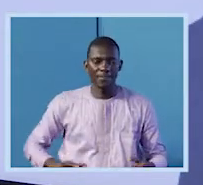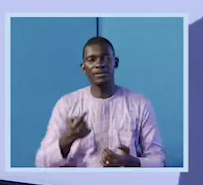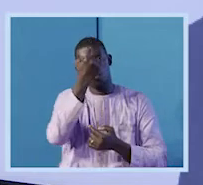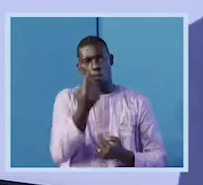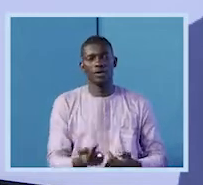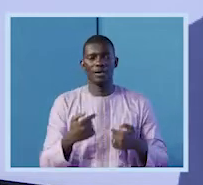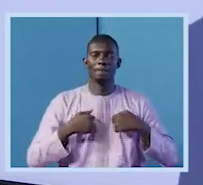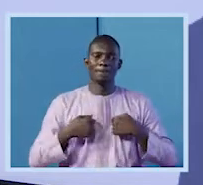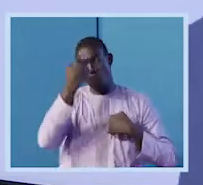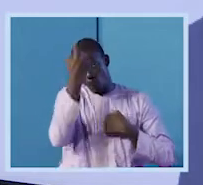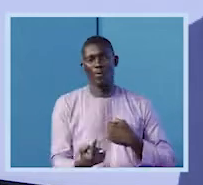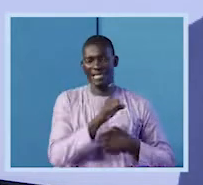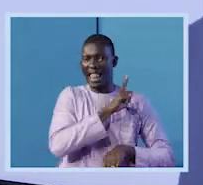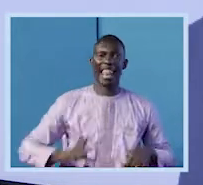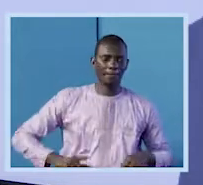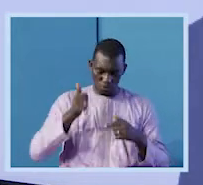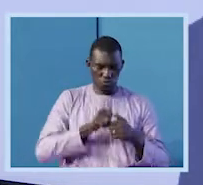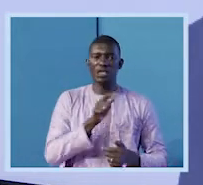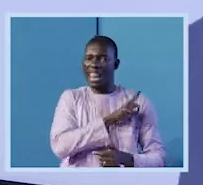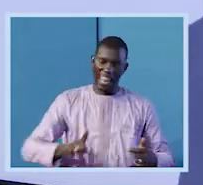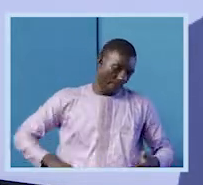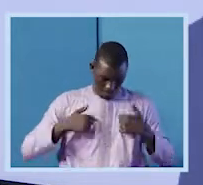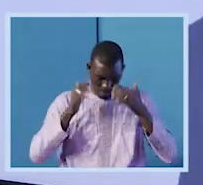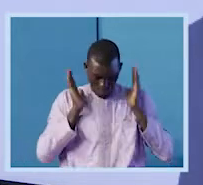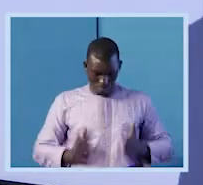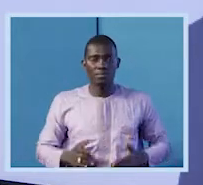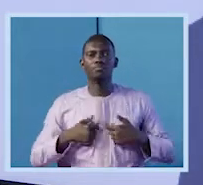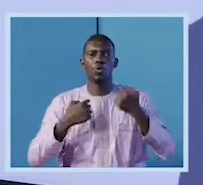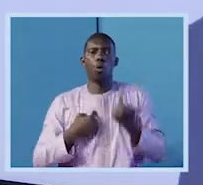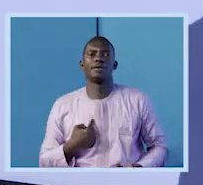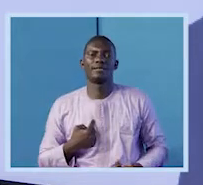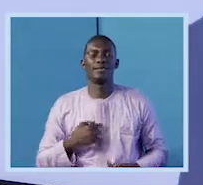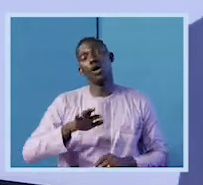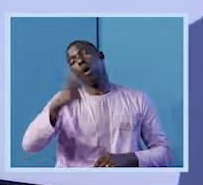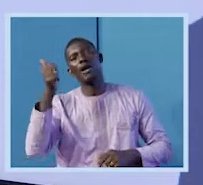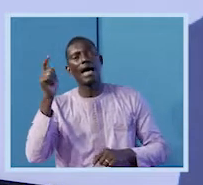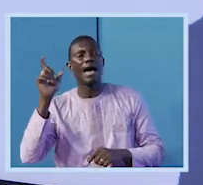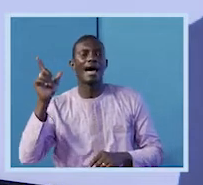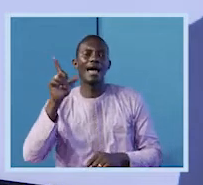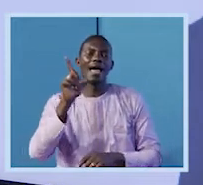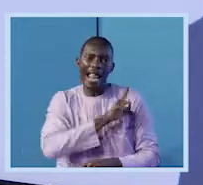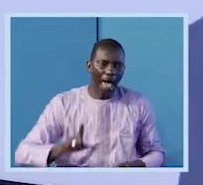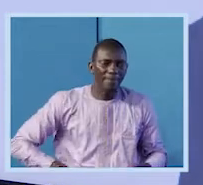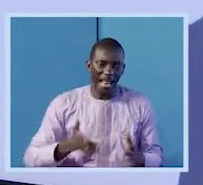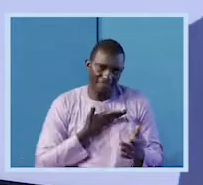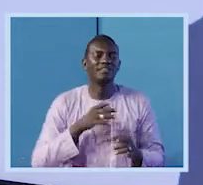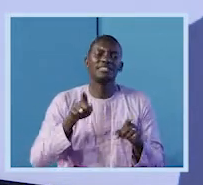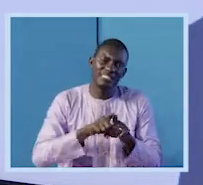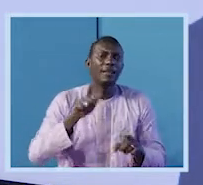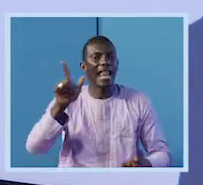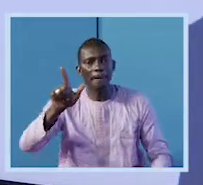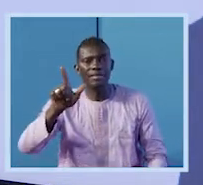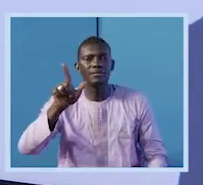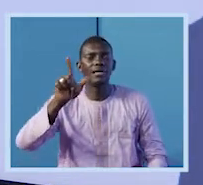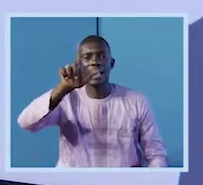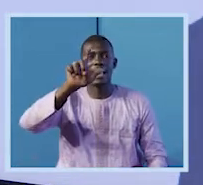me. Okay. It's only me who is having this sign name. it's just you. So you can have another Lamin who is this. Ooh. You can have another Lamin who is this. Okay. That has this sign name.